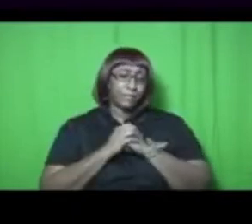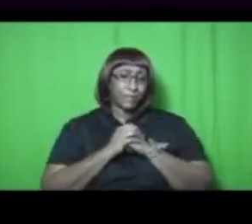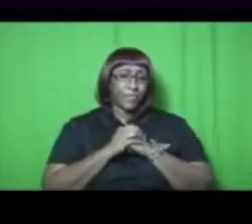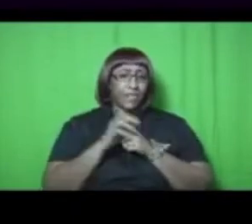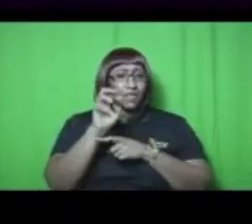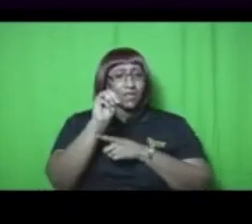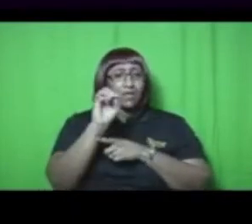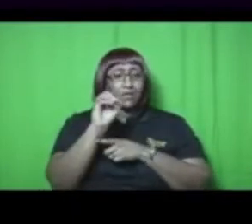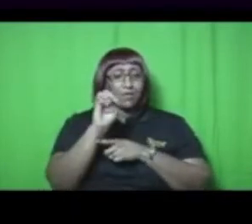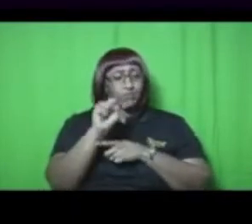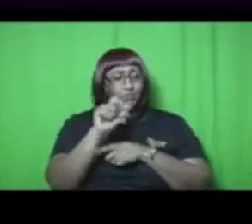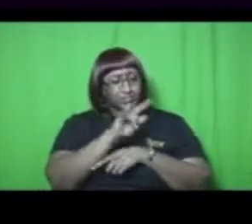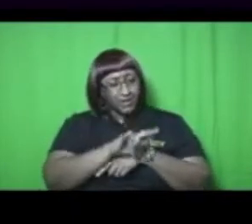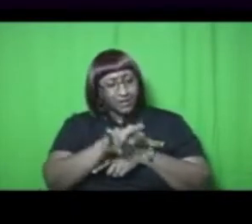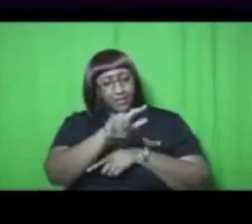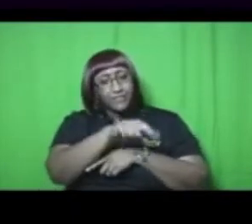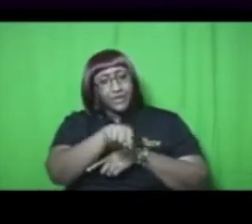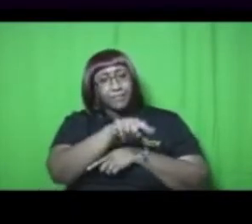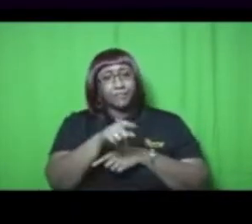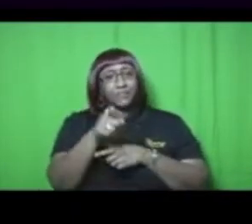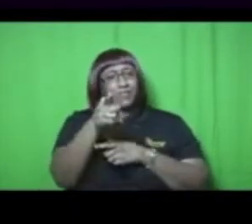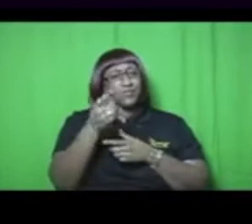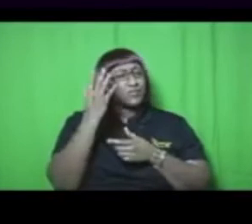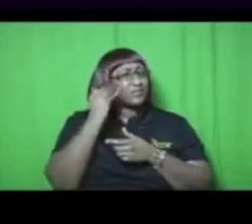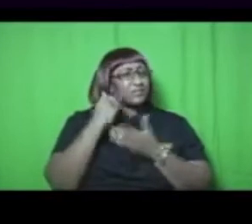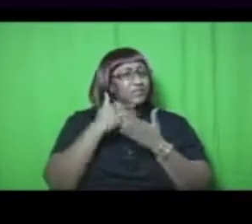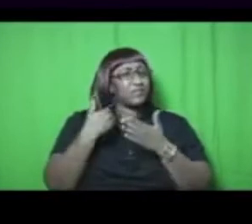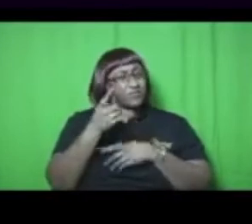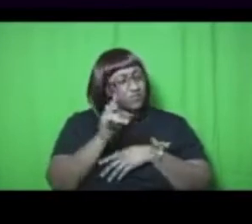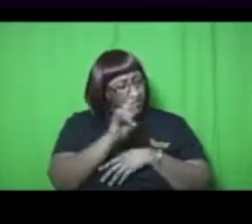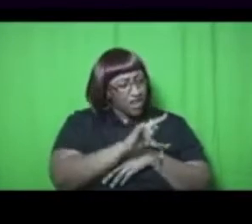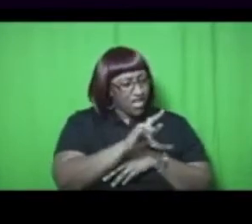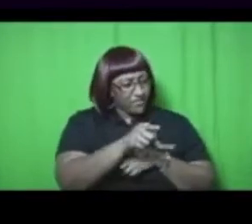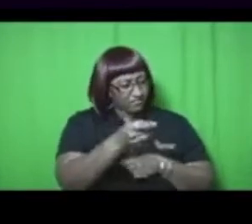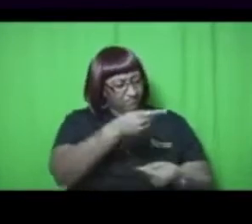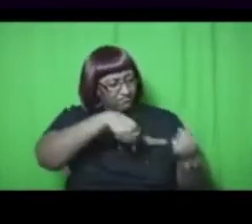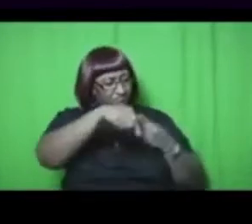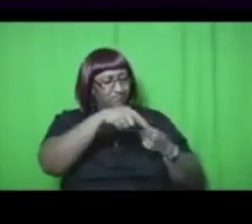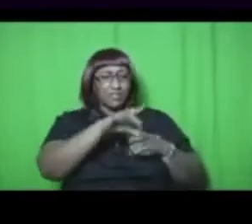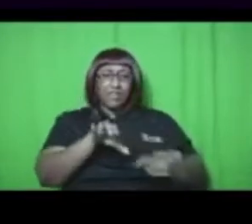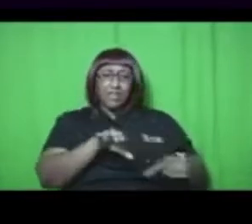And Moses loved them. Have you ever loved somebody who turned on you?